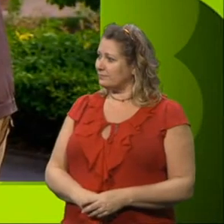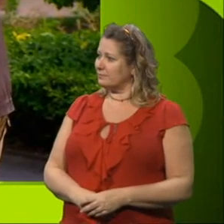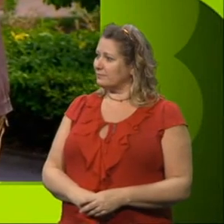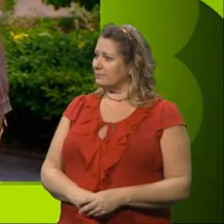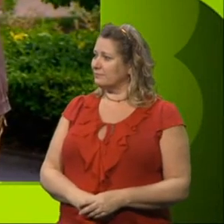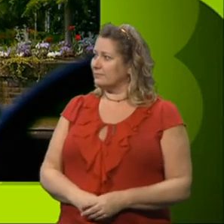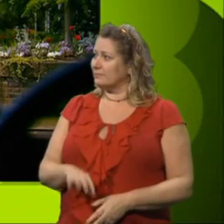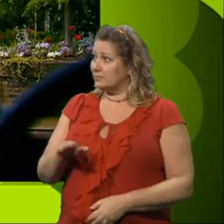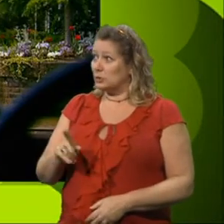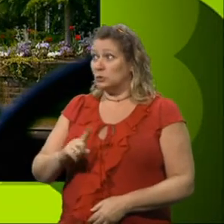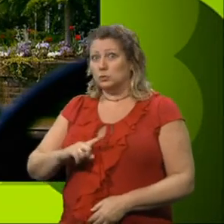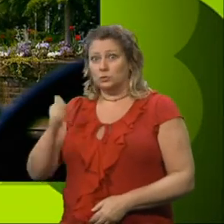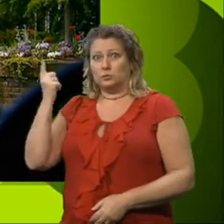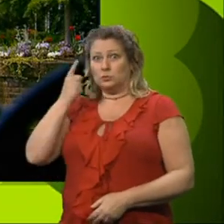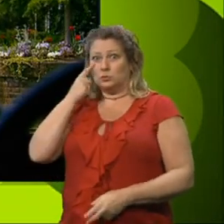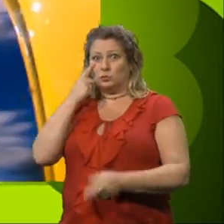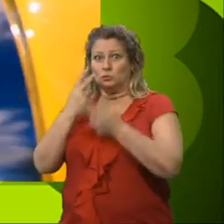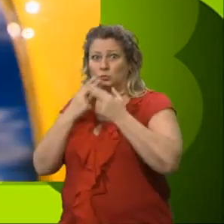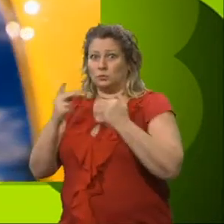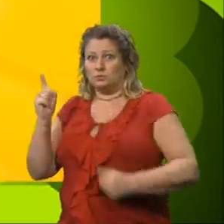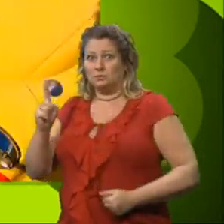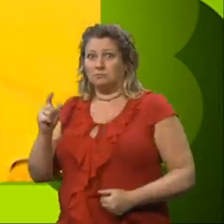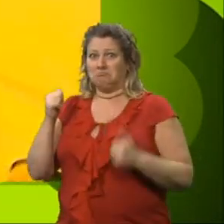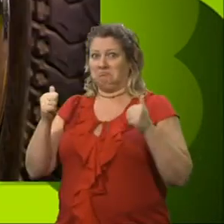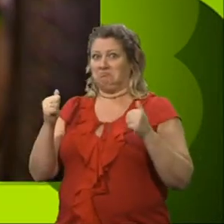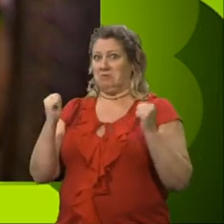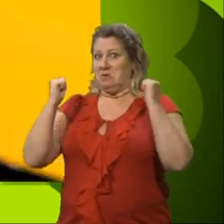Hacker? Digby? To the scoop.